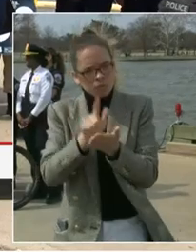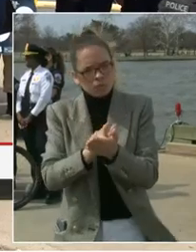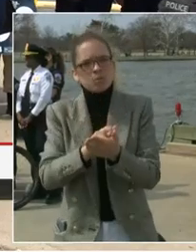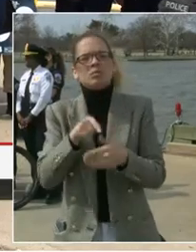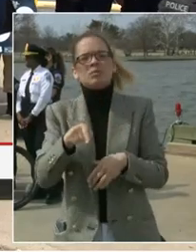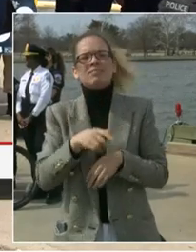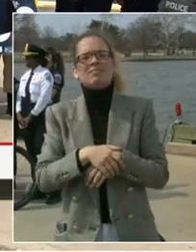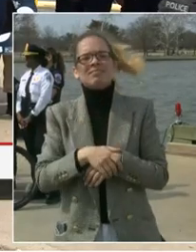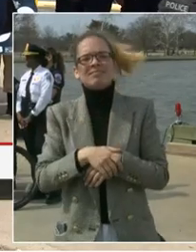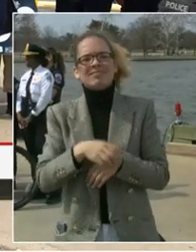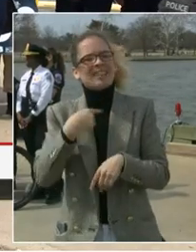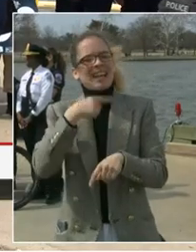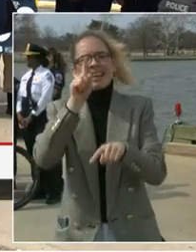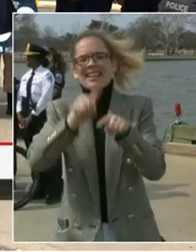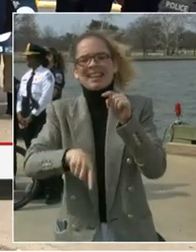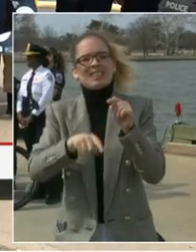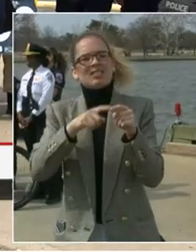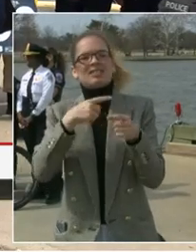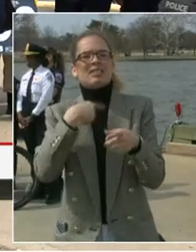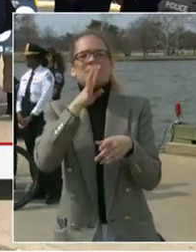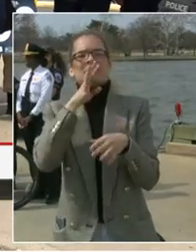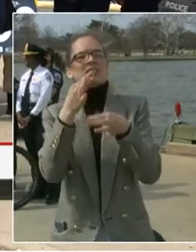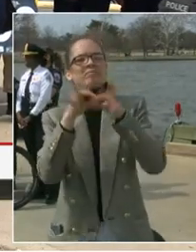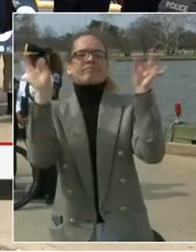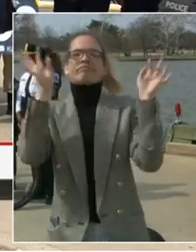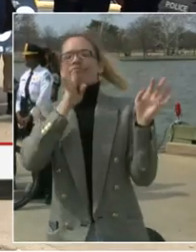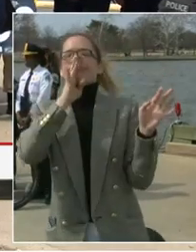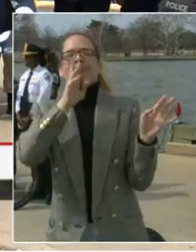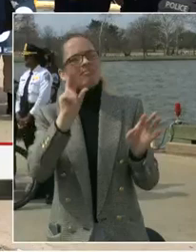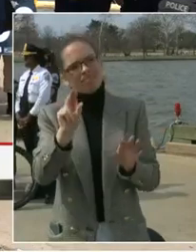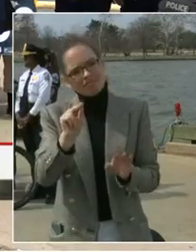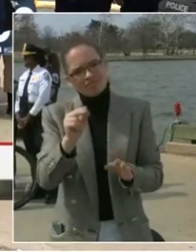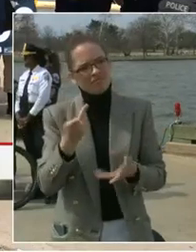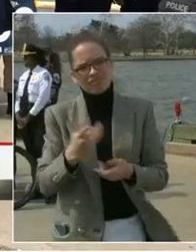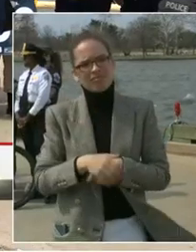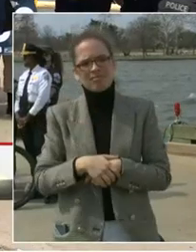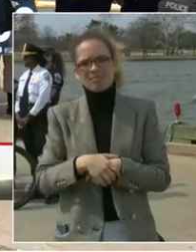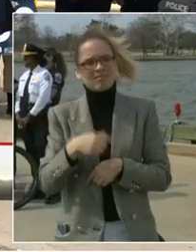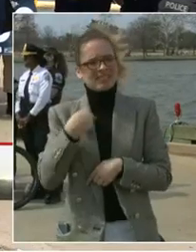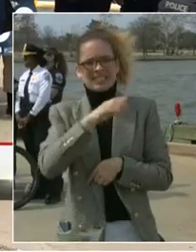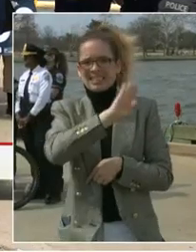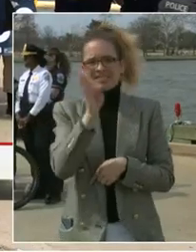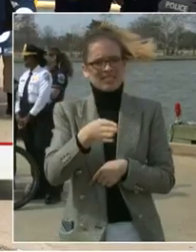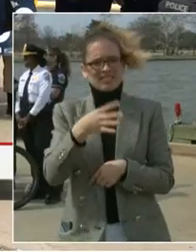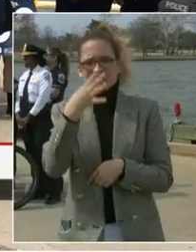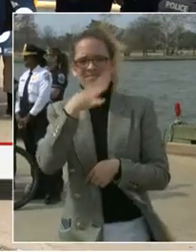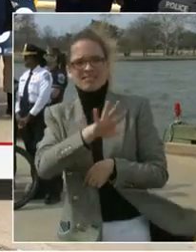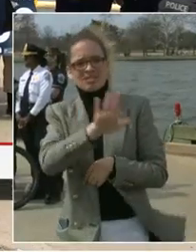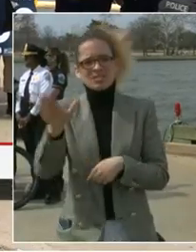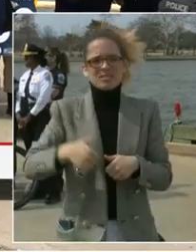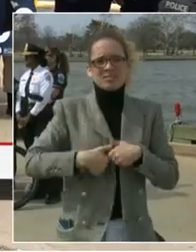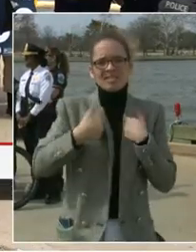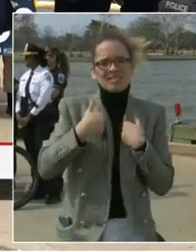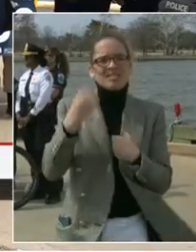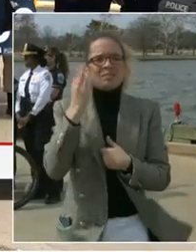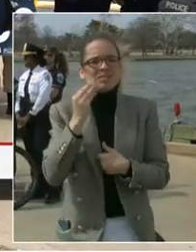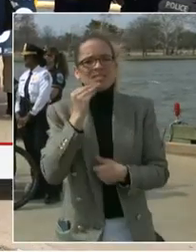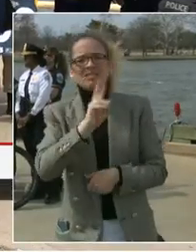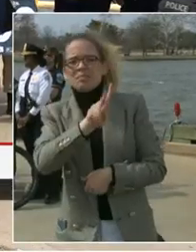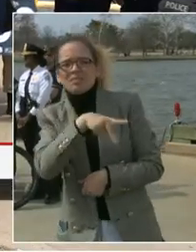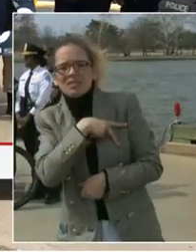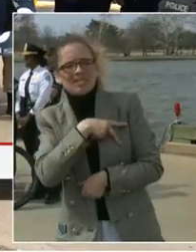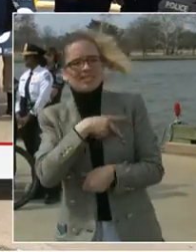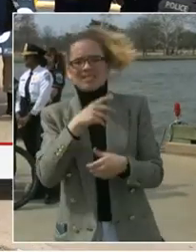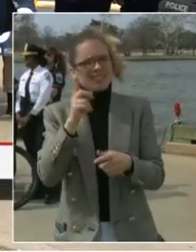it. What I can say is that I would never dismiss someone's lived experience or their personal story. But what I